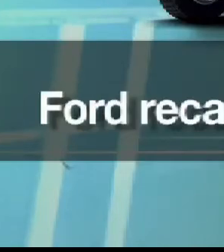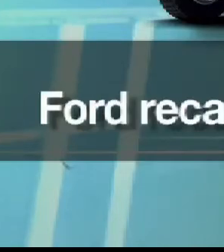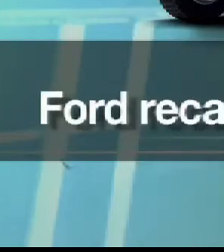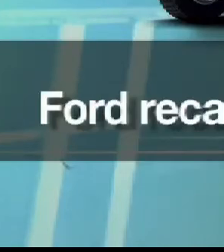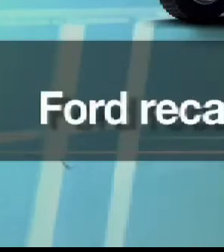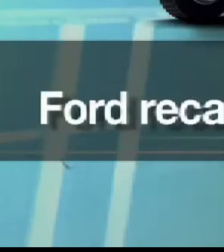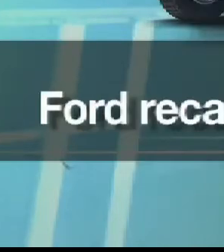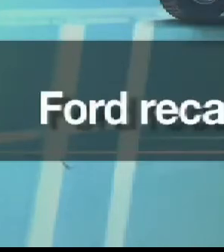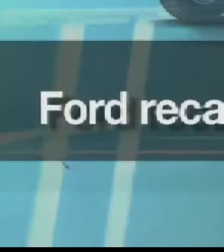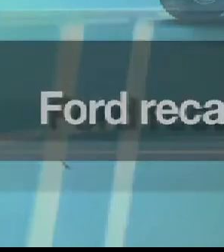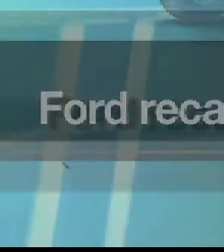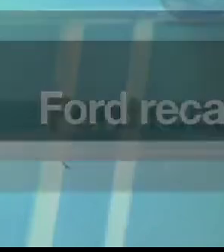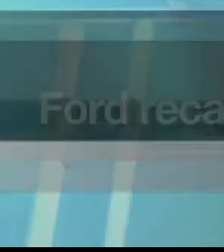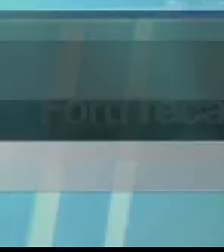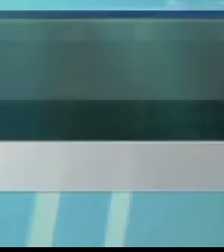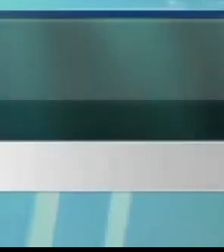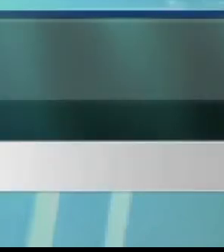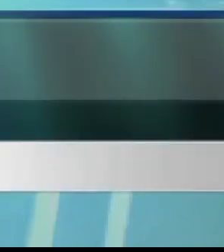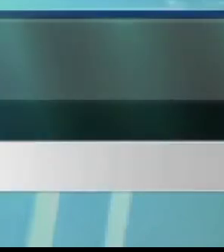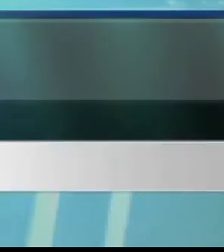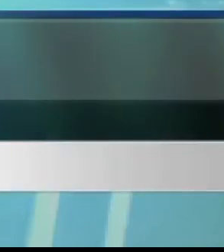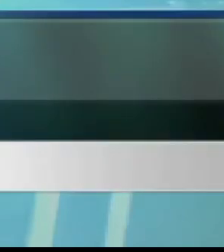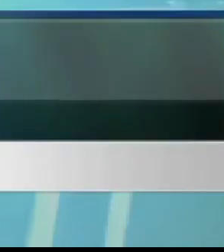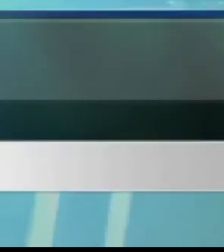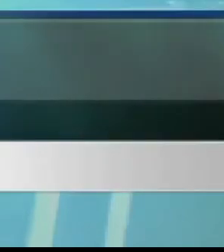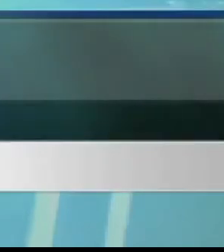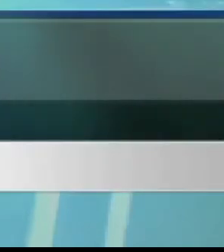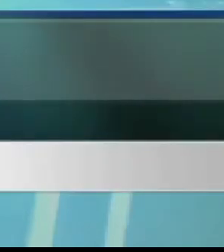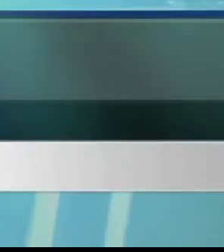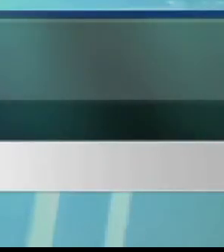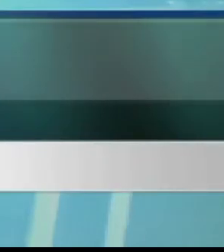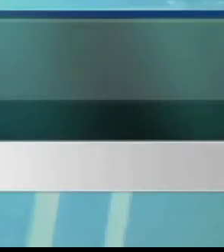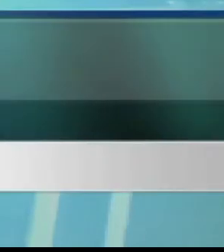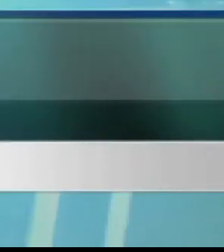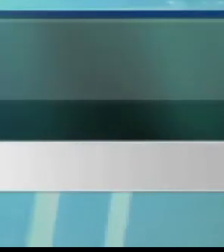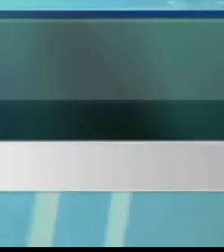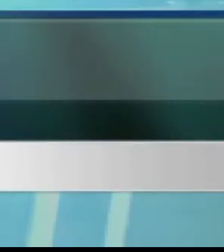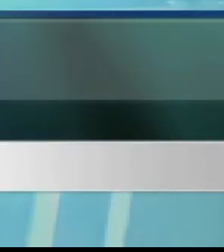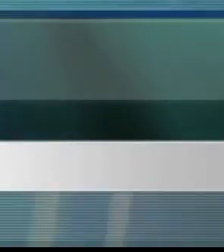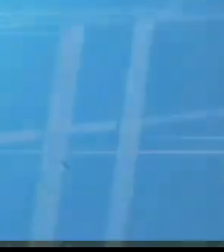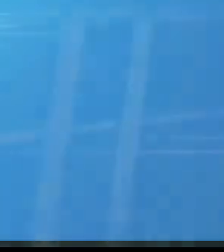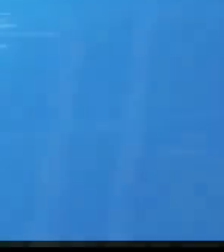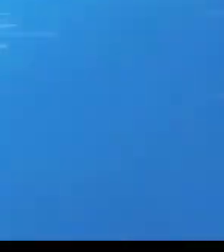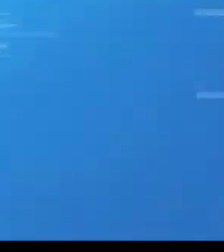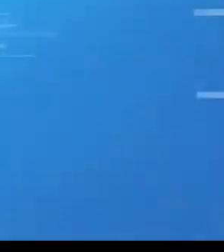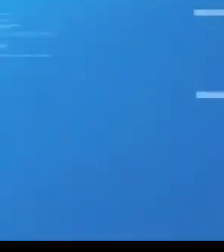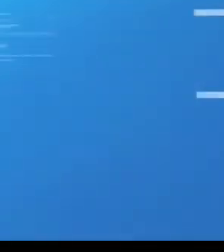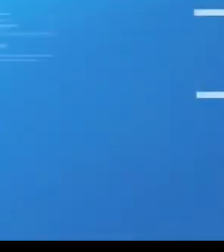overheat and crack, causing leaks. That was your Royal Fidelity Business News. I'm Jimenita Swain.